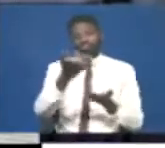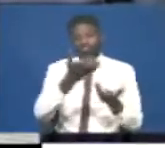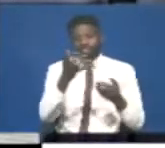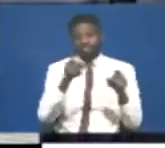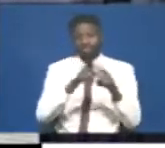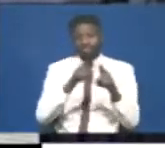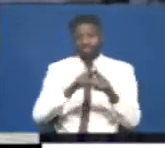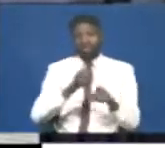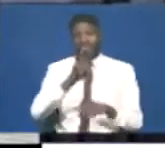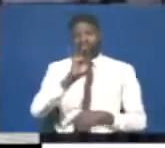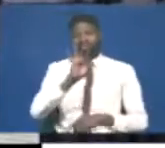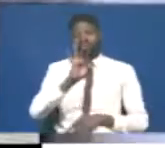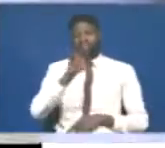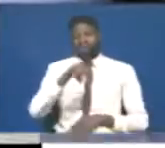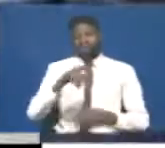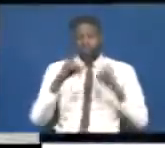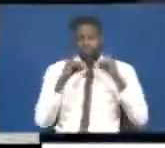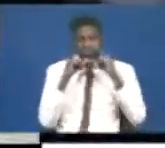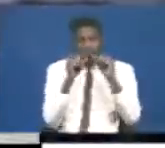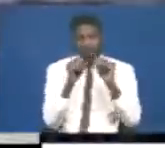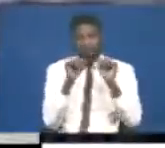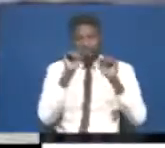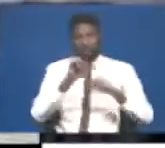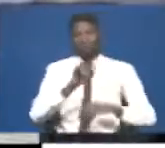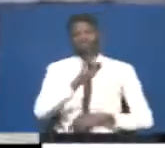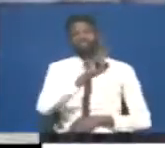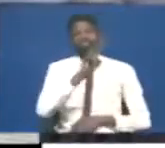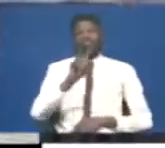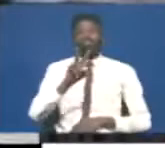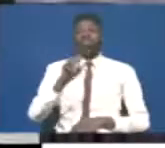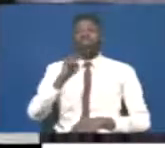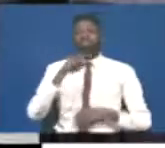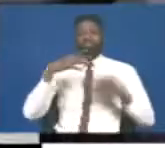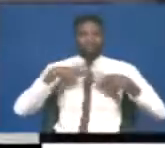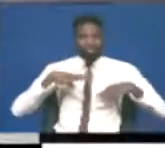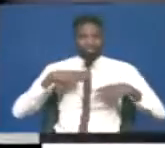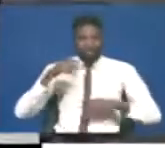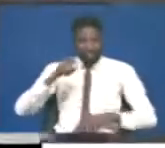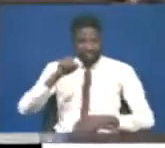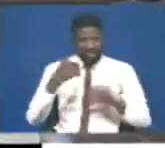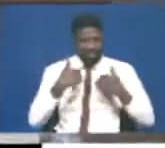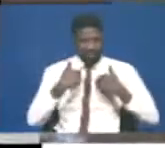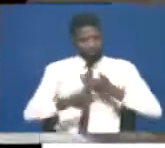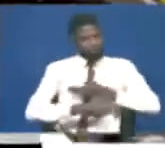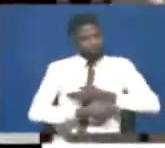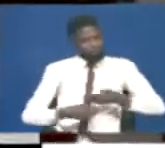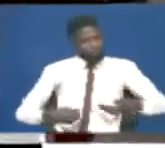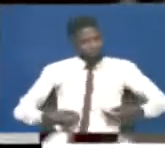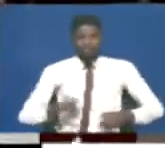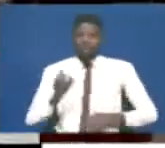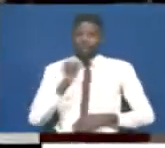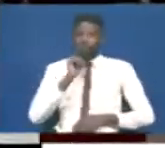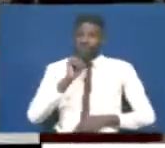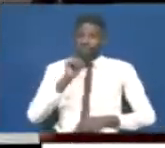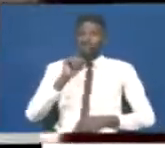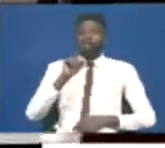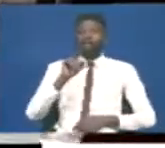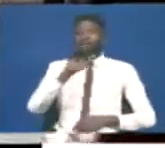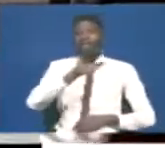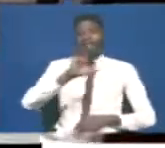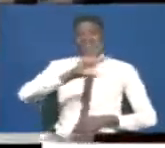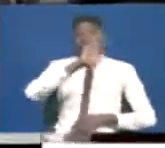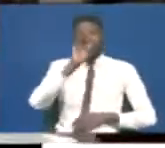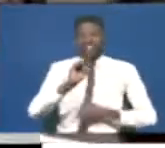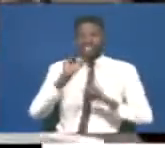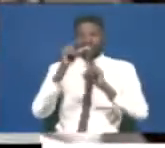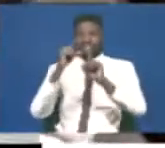WFP estimates, about 22 million people are experiencing acute hunger in the Horn of Africa region, comprising 8